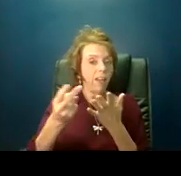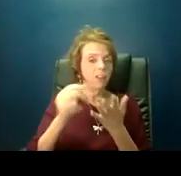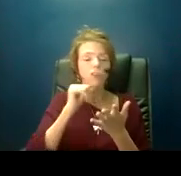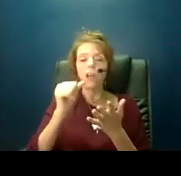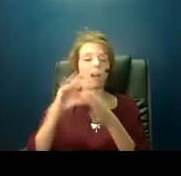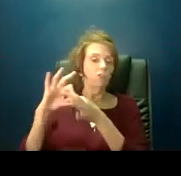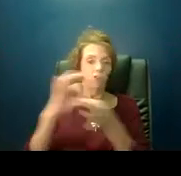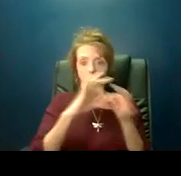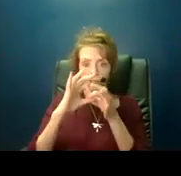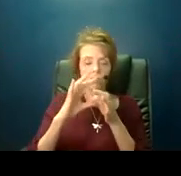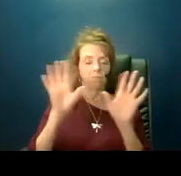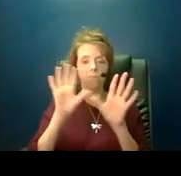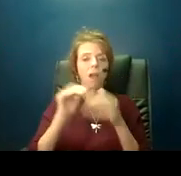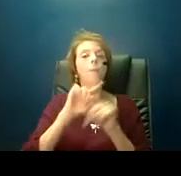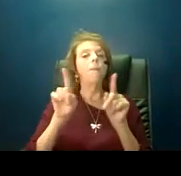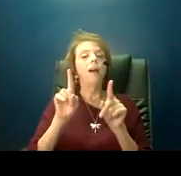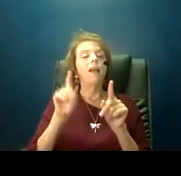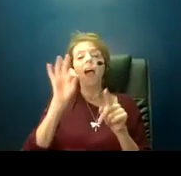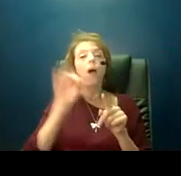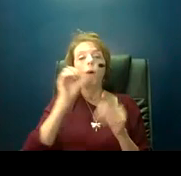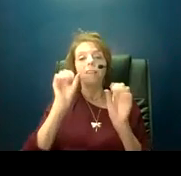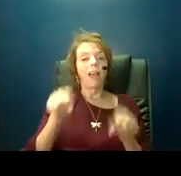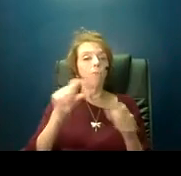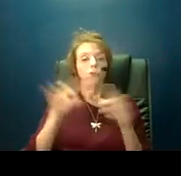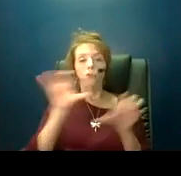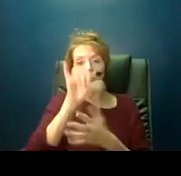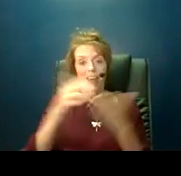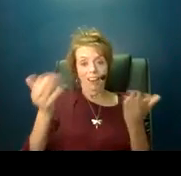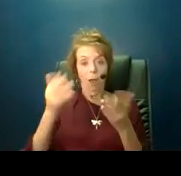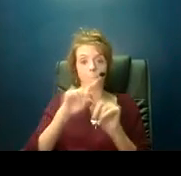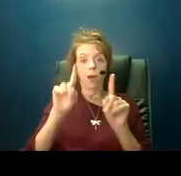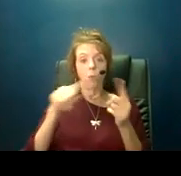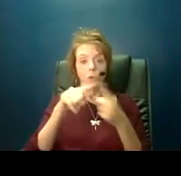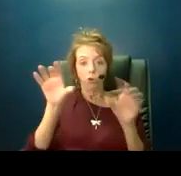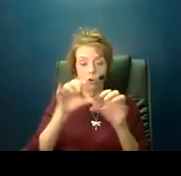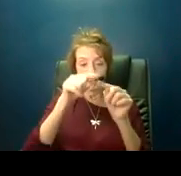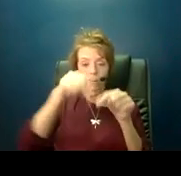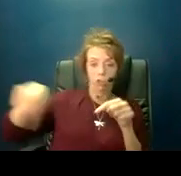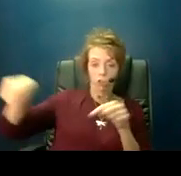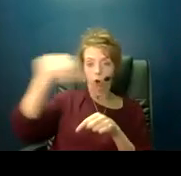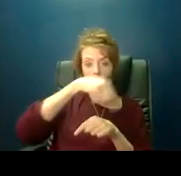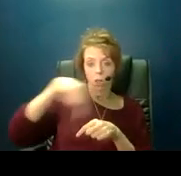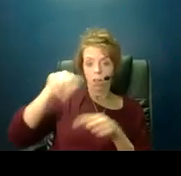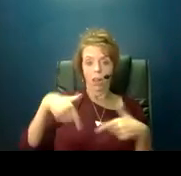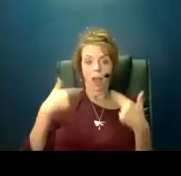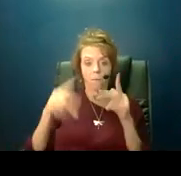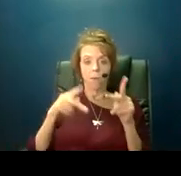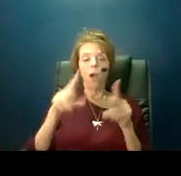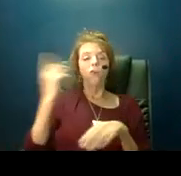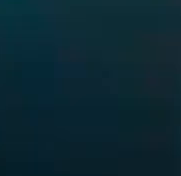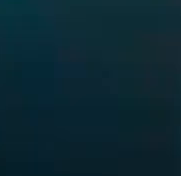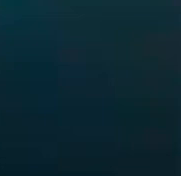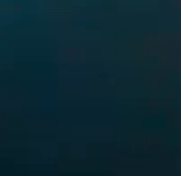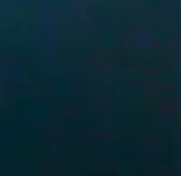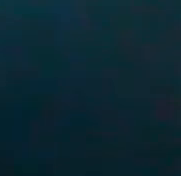So I wasn't able to do that here, but when you're doing it in a circle and there's always one person